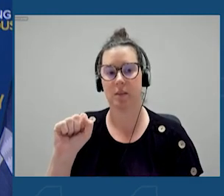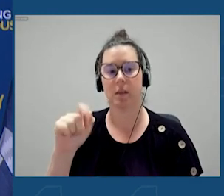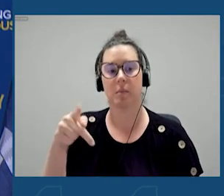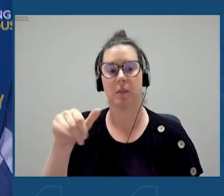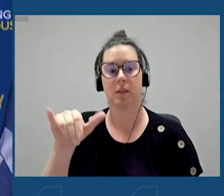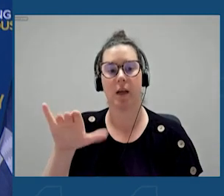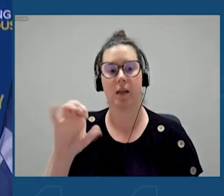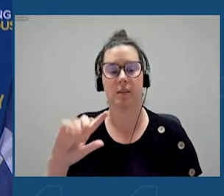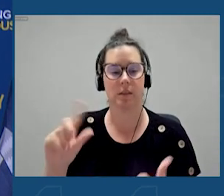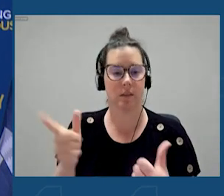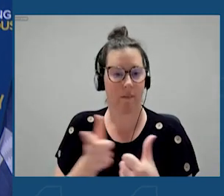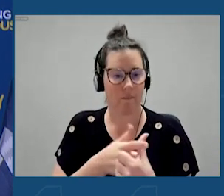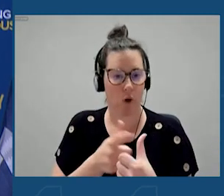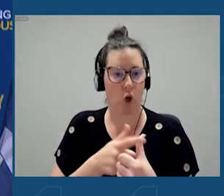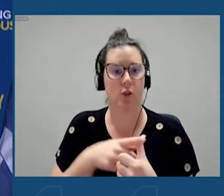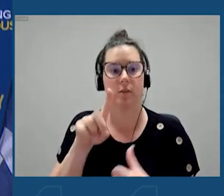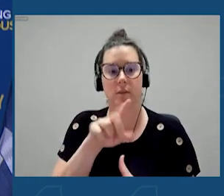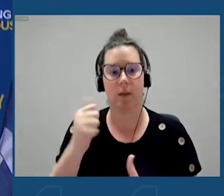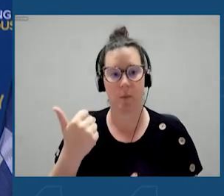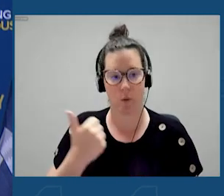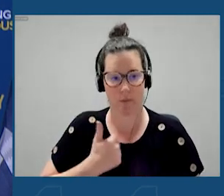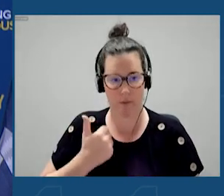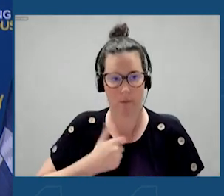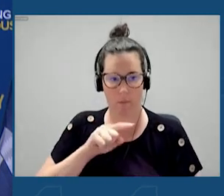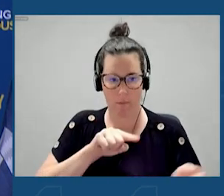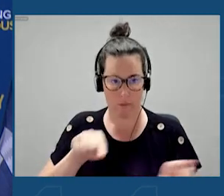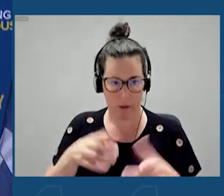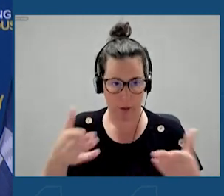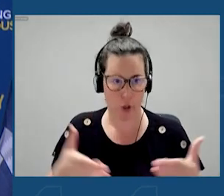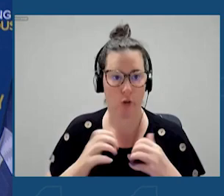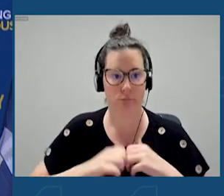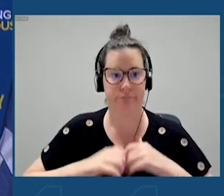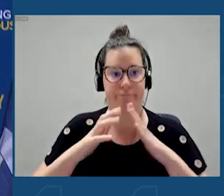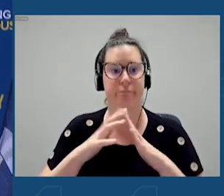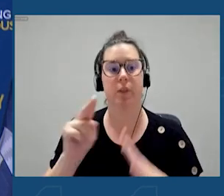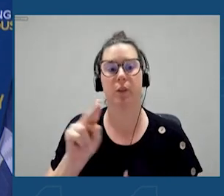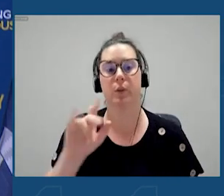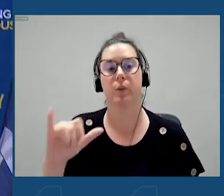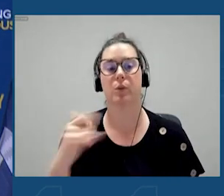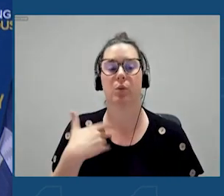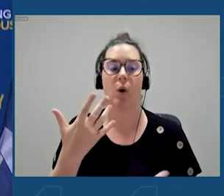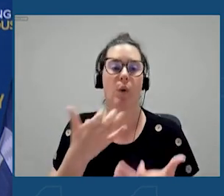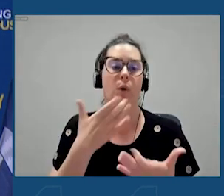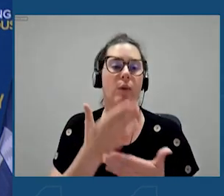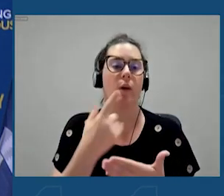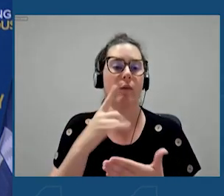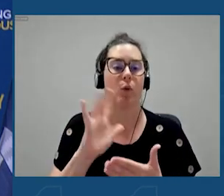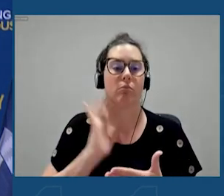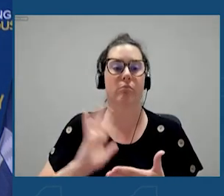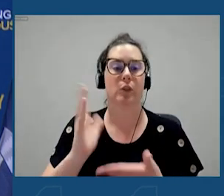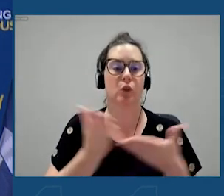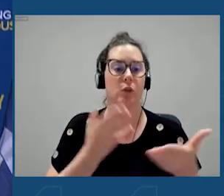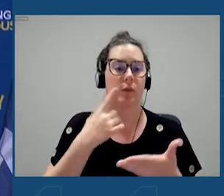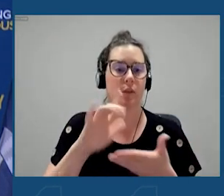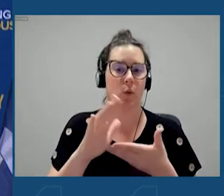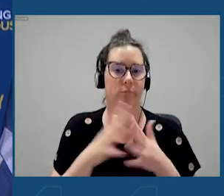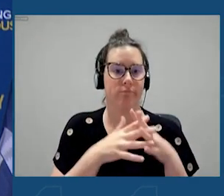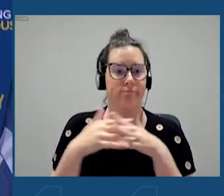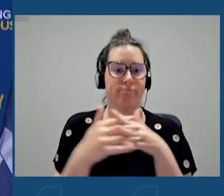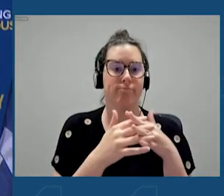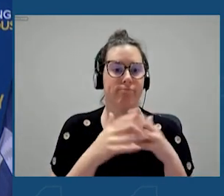to open a cannabis business right here in the state of New York, and I want to thank him for his past service to our country as well.